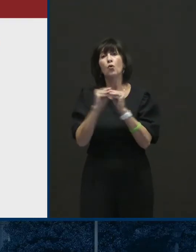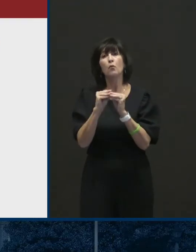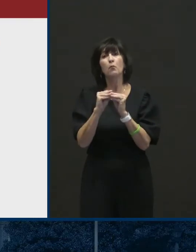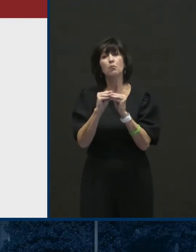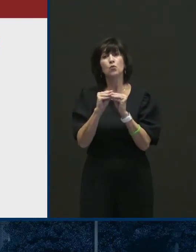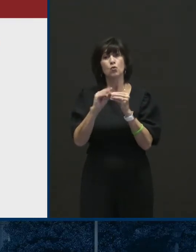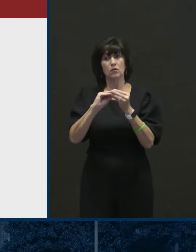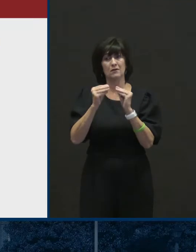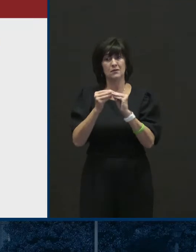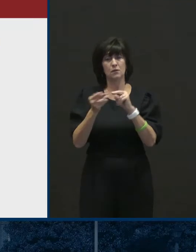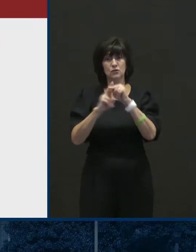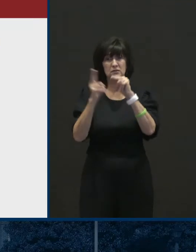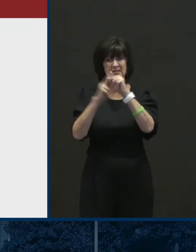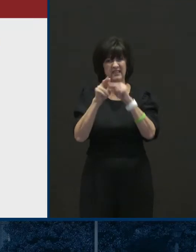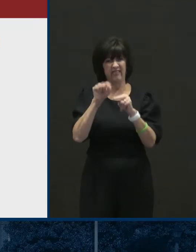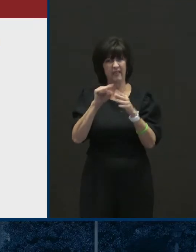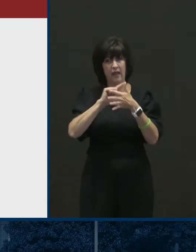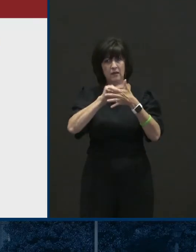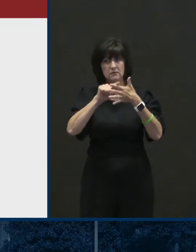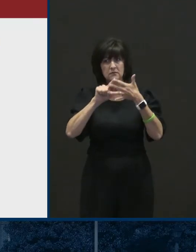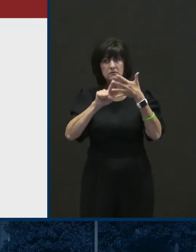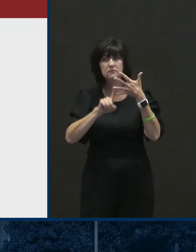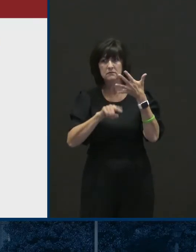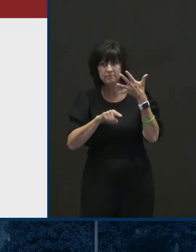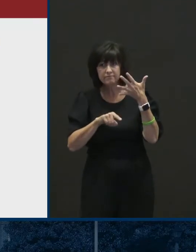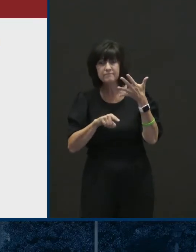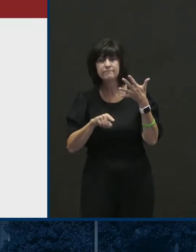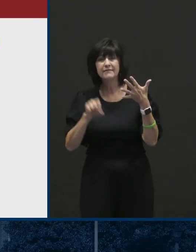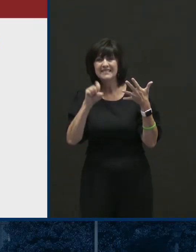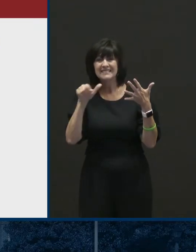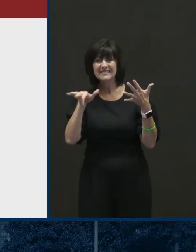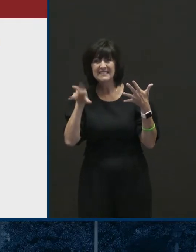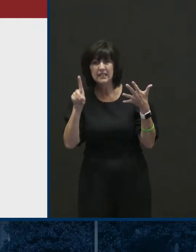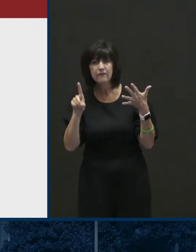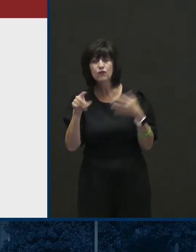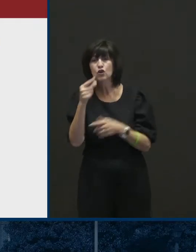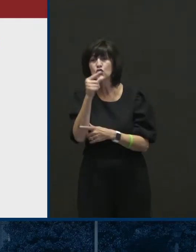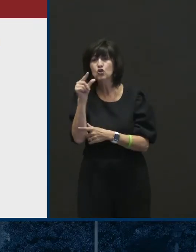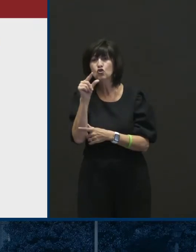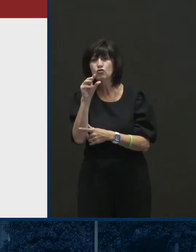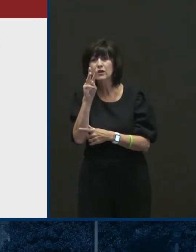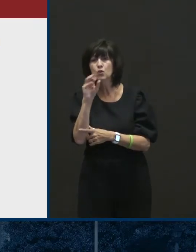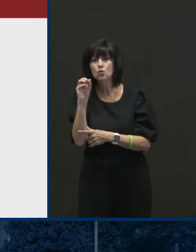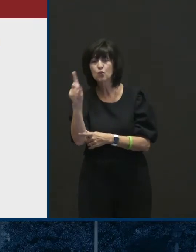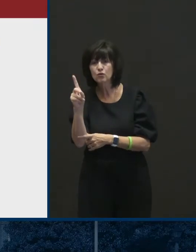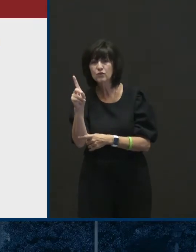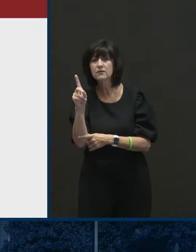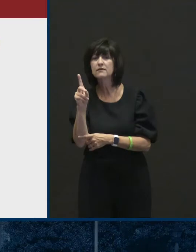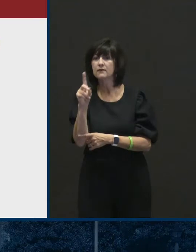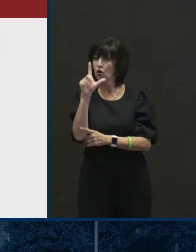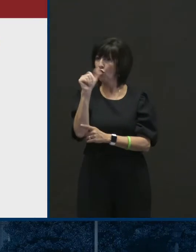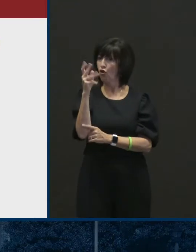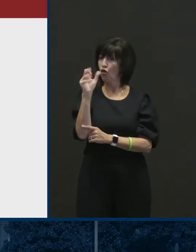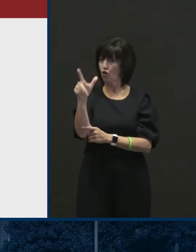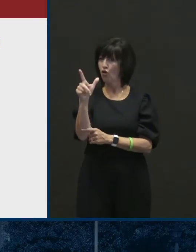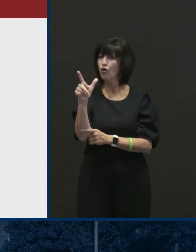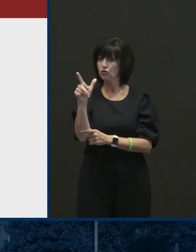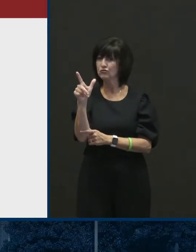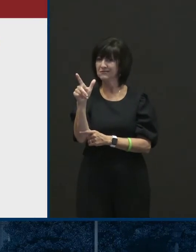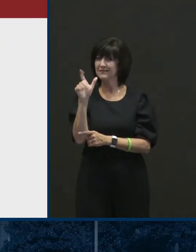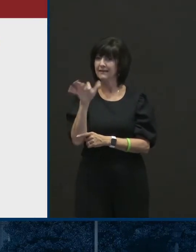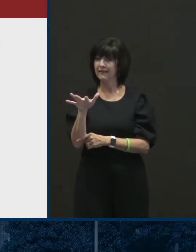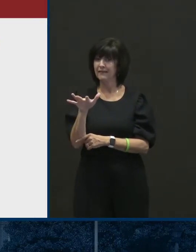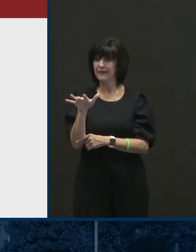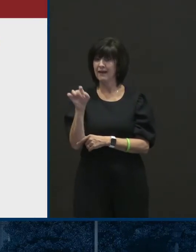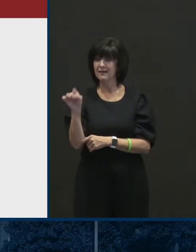western Sussex, Bridgeville, Seaford, Greenwood, and Laurel as well, we've seen